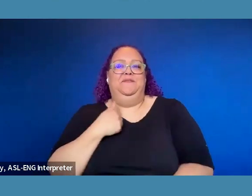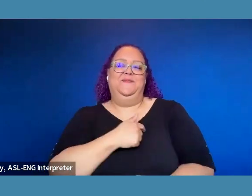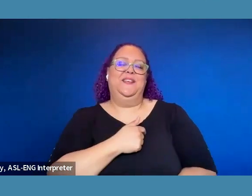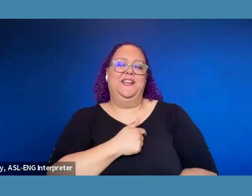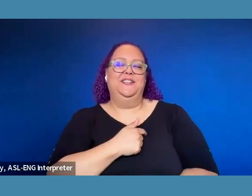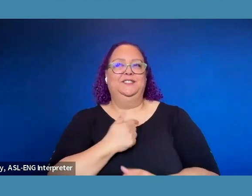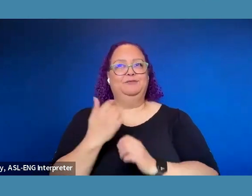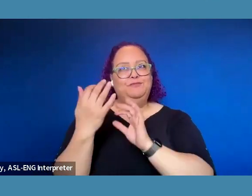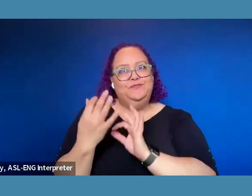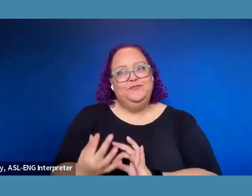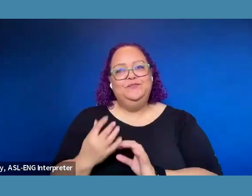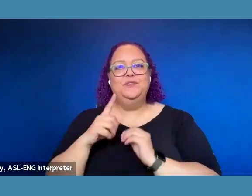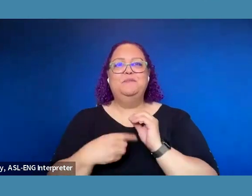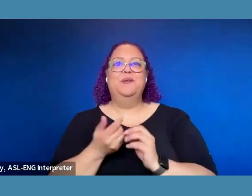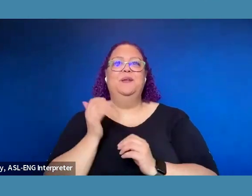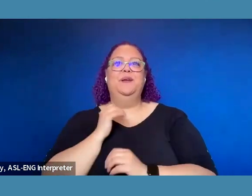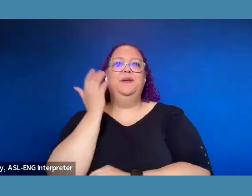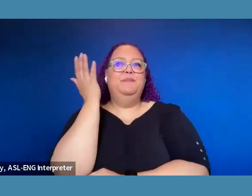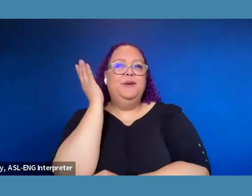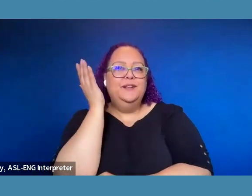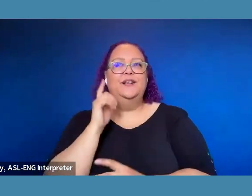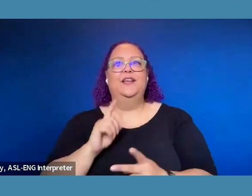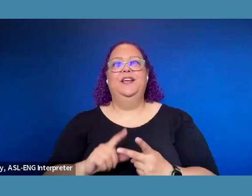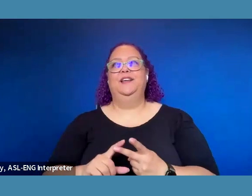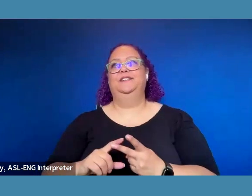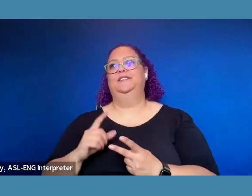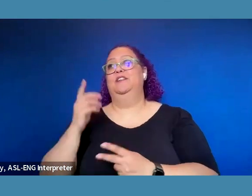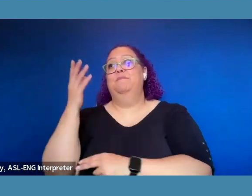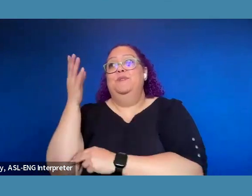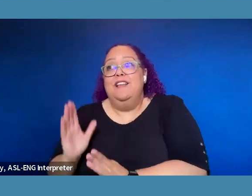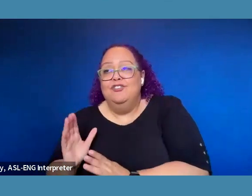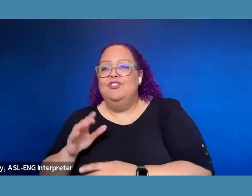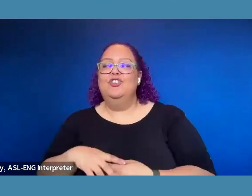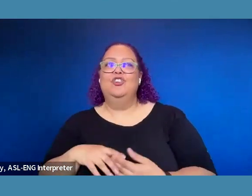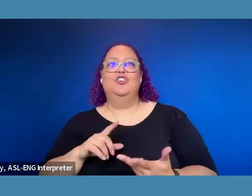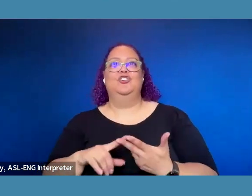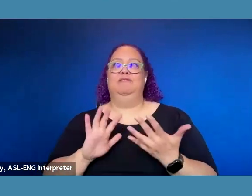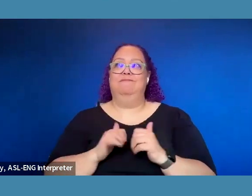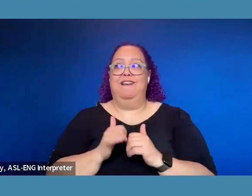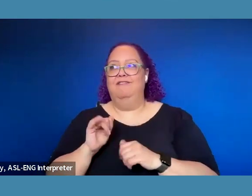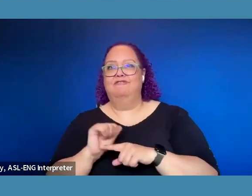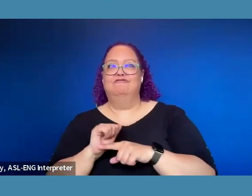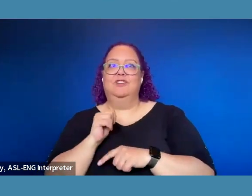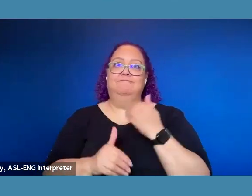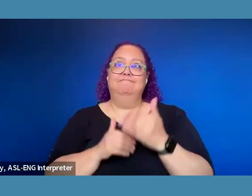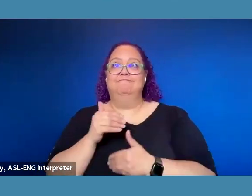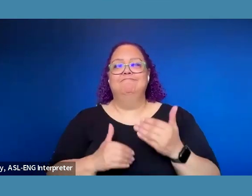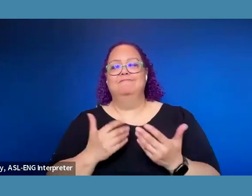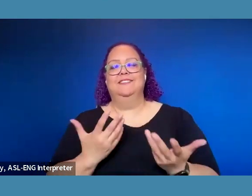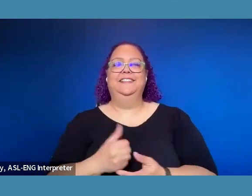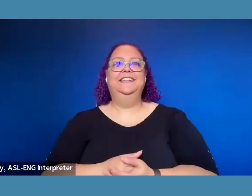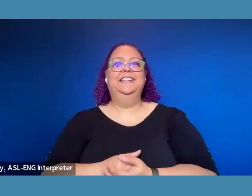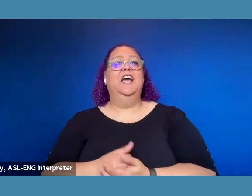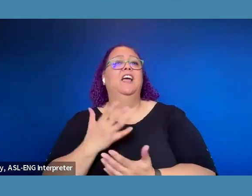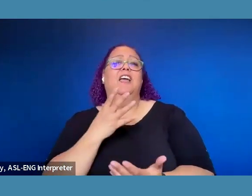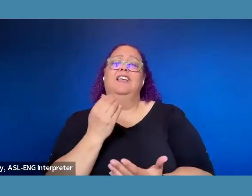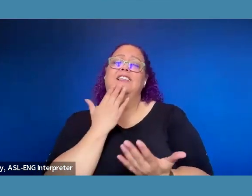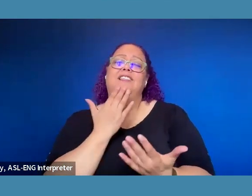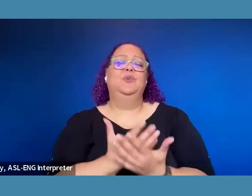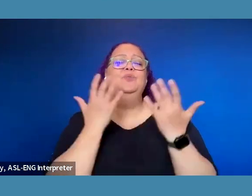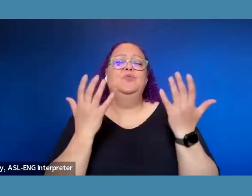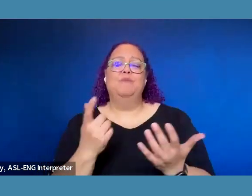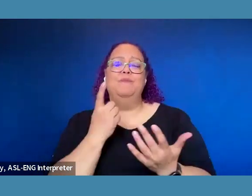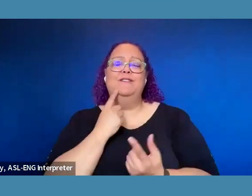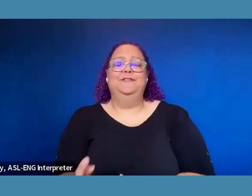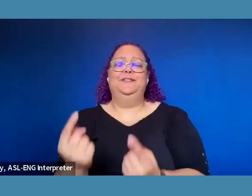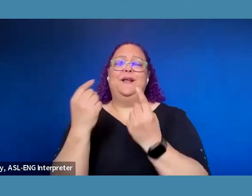feedback to our presentations, to our presenter about how the training went. And thank you so much for